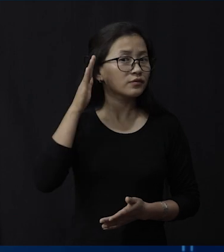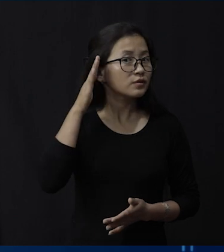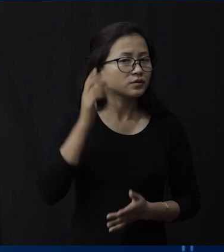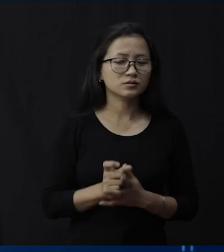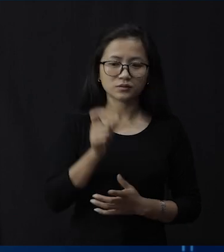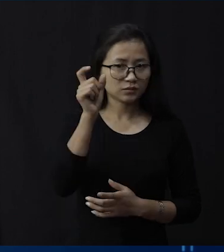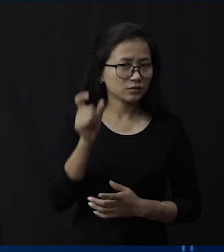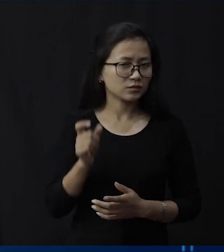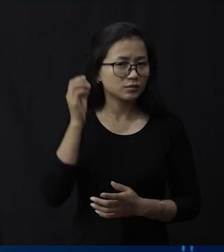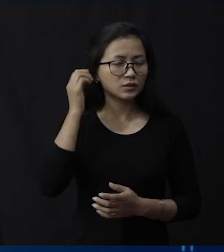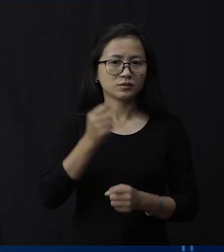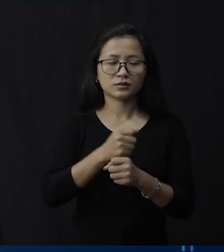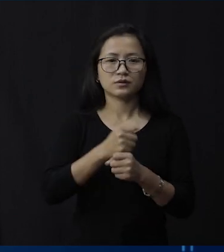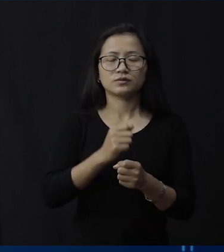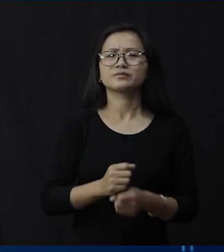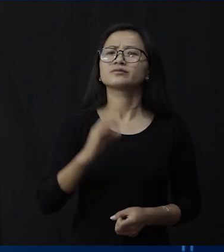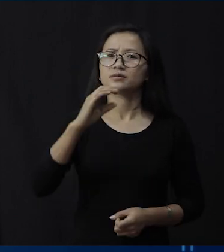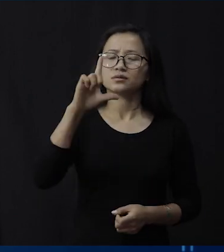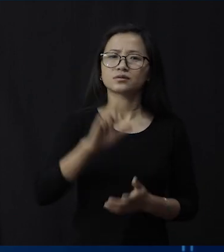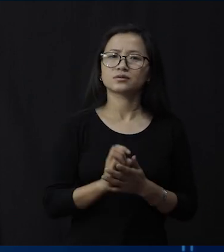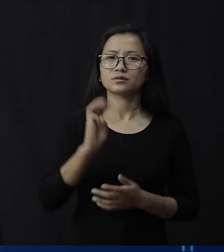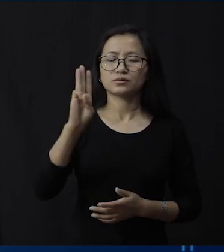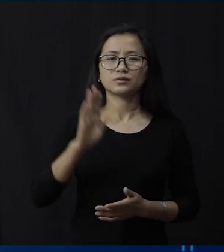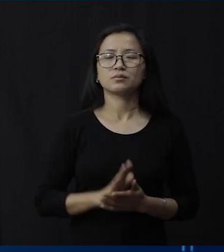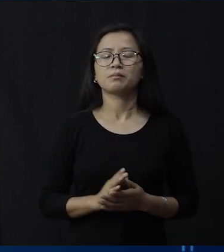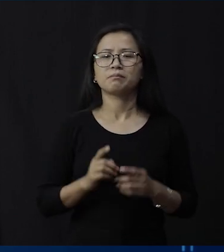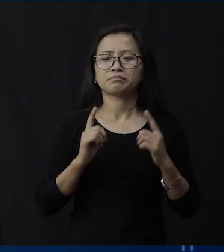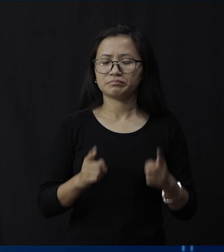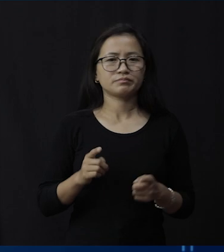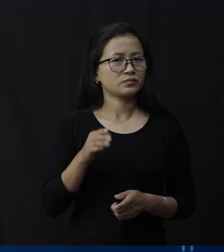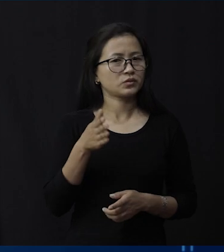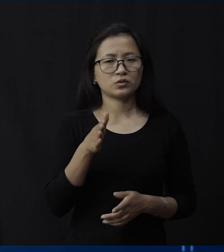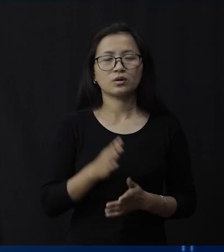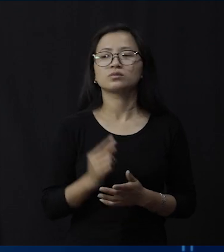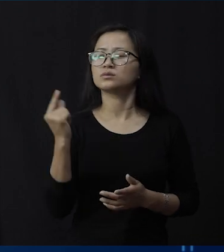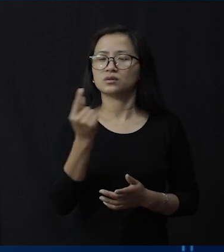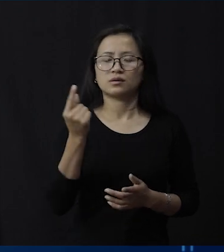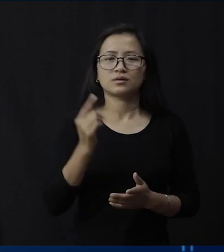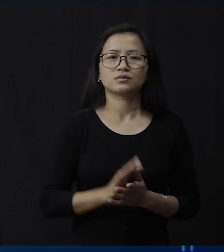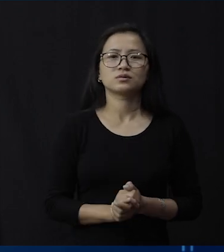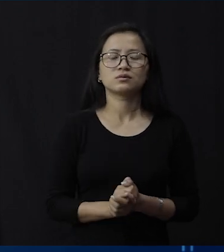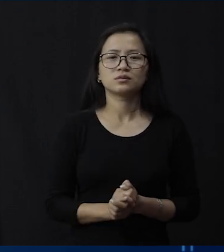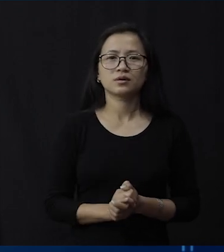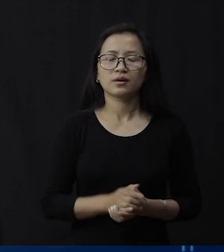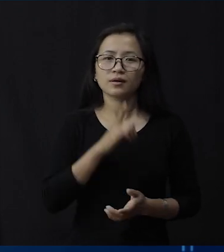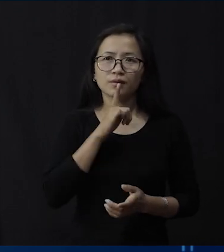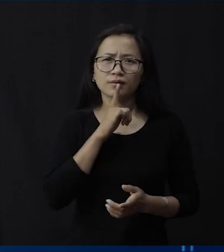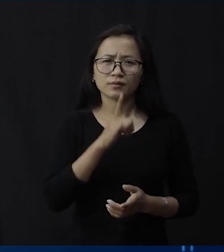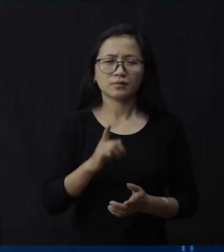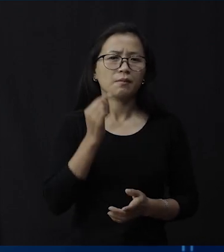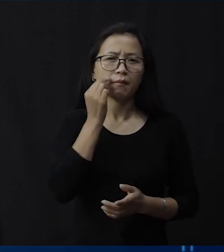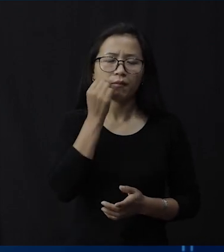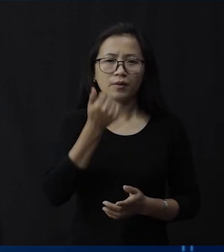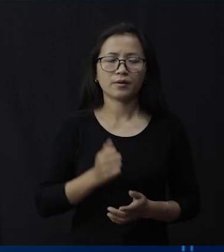the word government in class 3, but I don't know how they function. I don't know how they work. So his father was really happy,